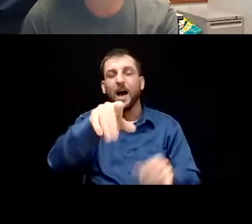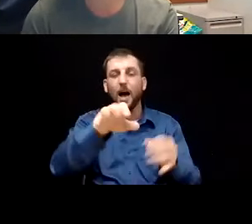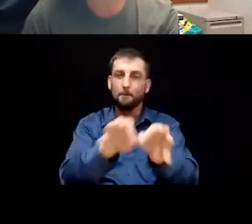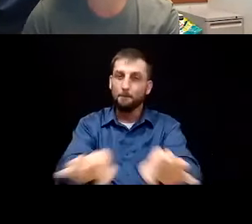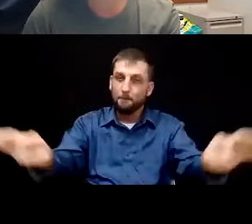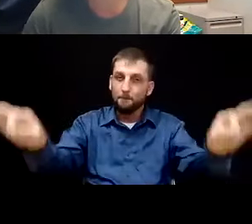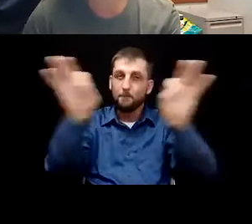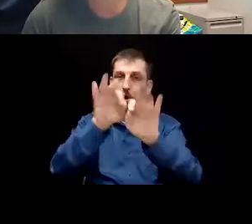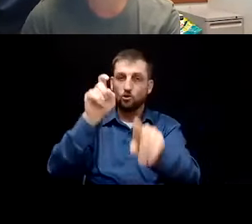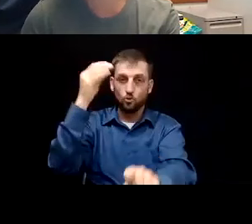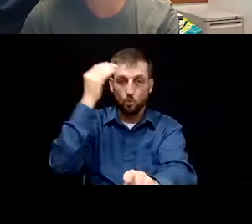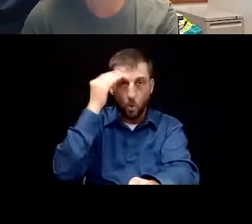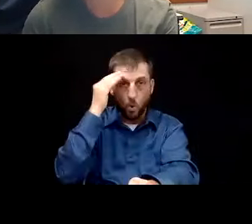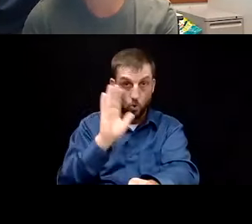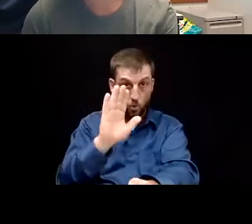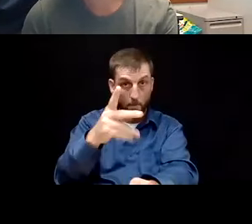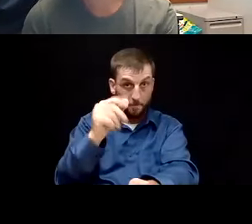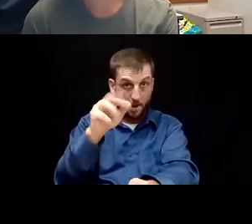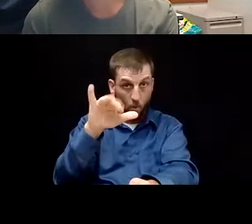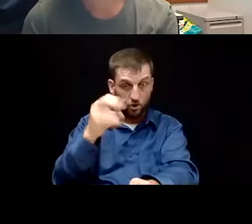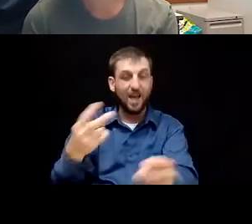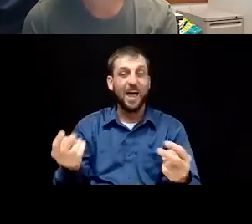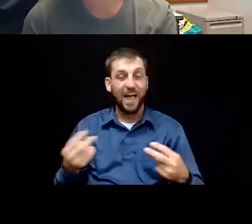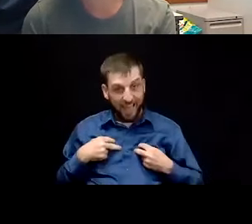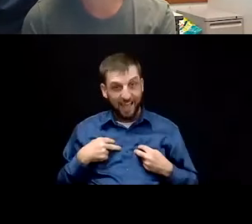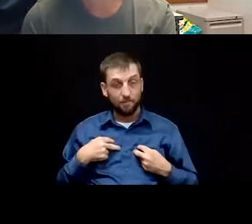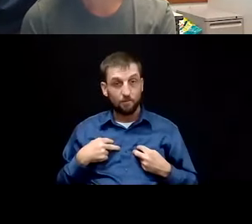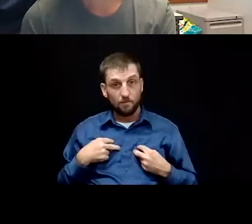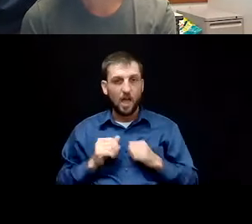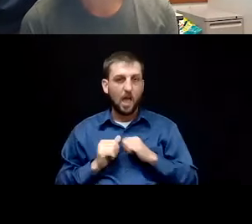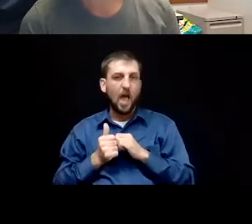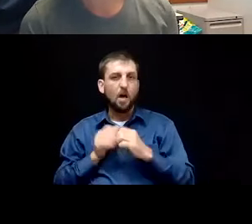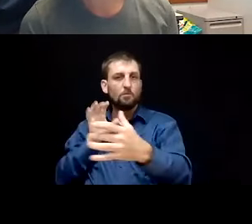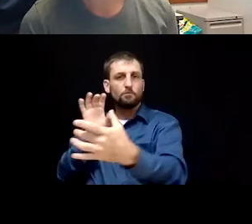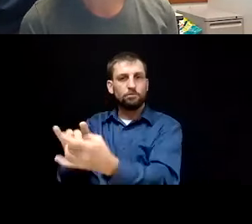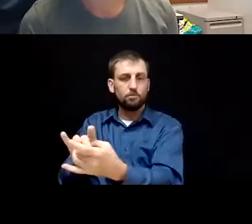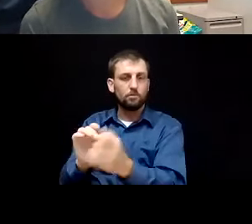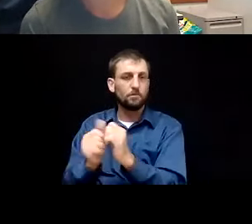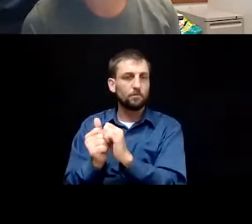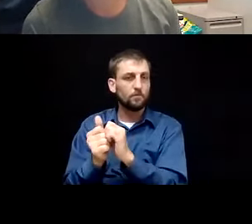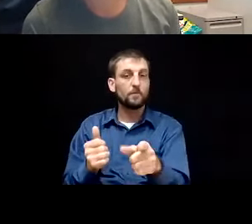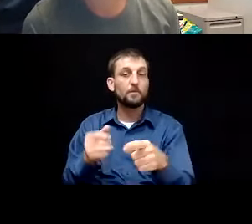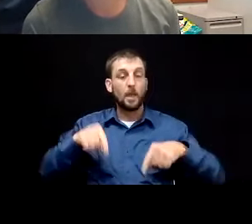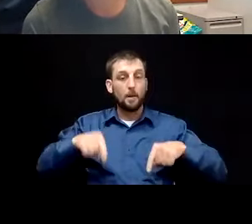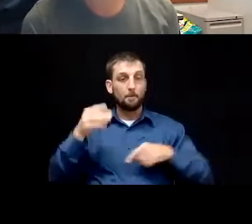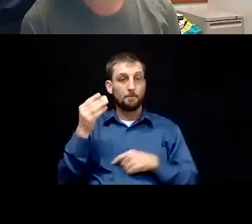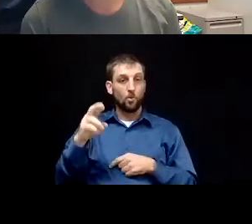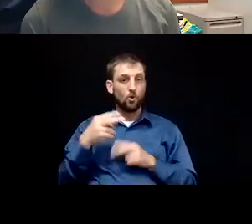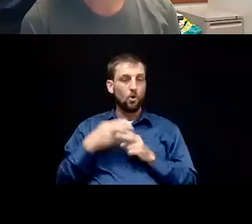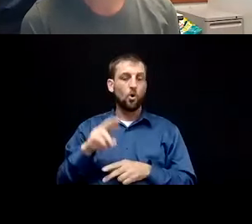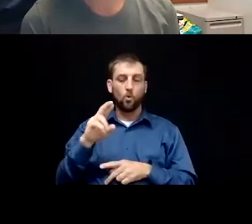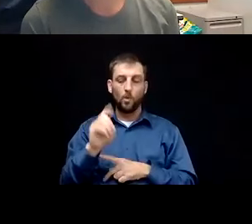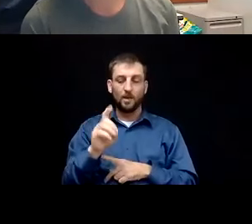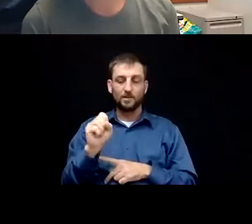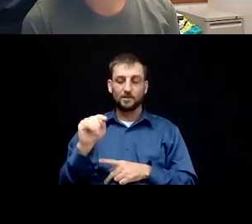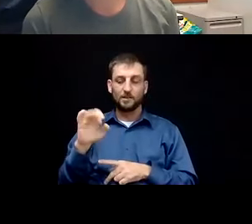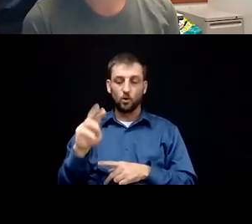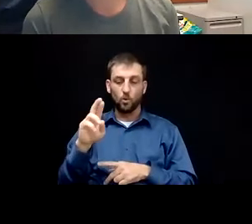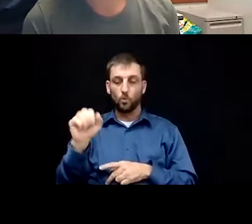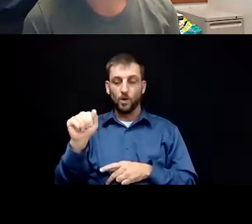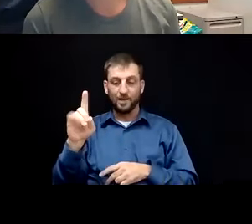your parish has a local warning system and how do you sign up for it. In Baton Rouge, it's called Red Stick Ready. In New Orleans,